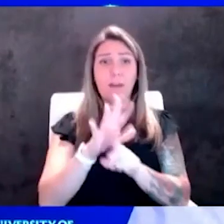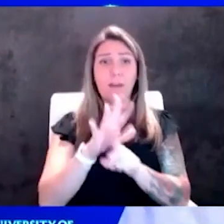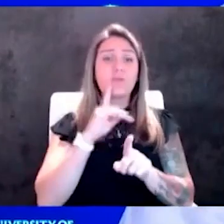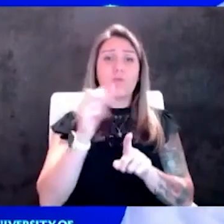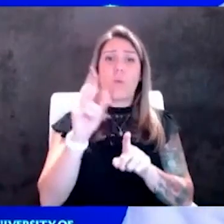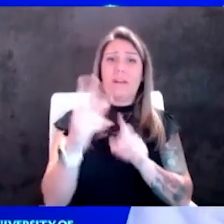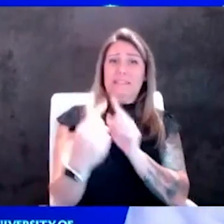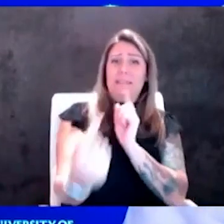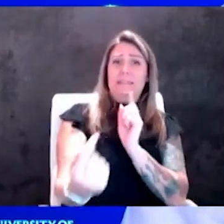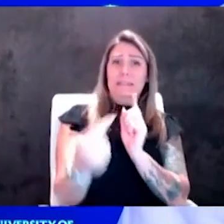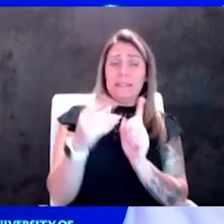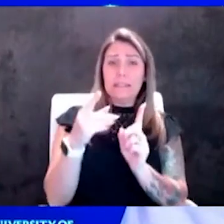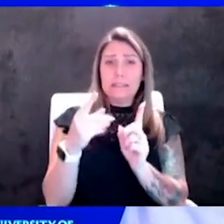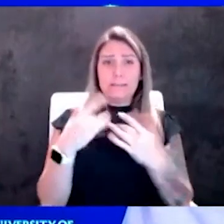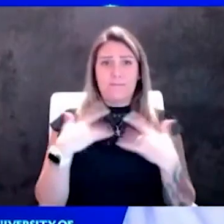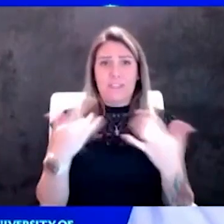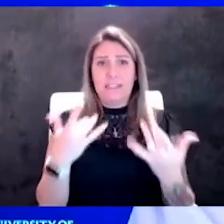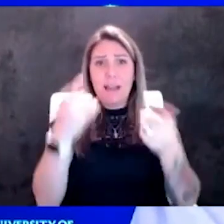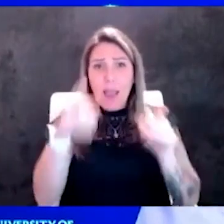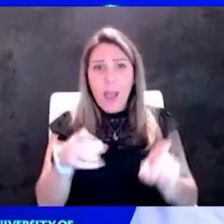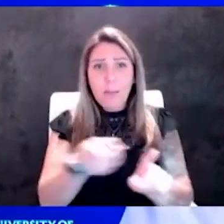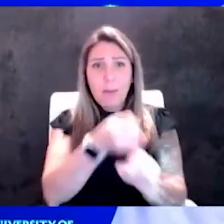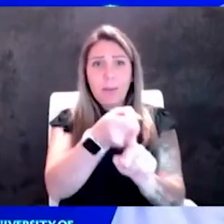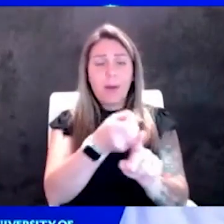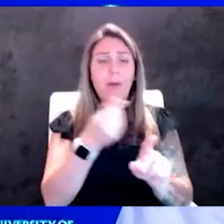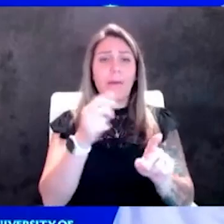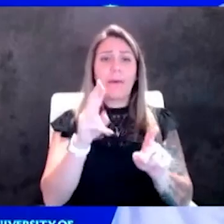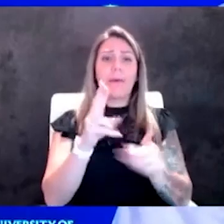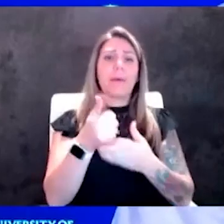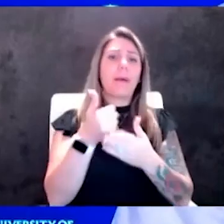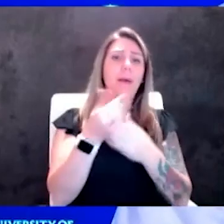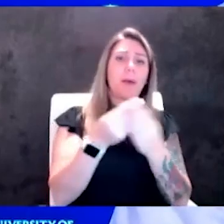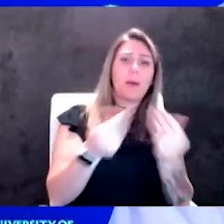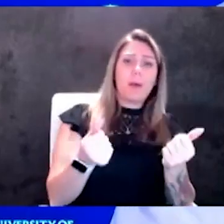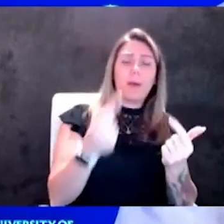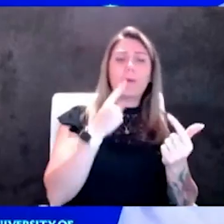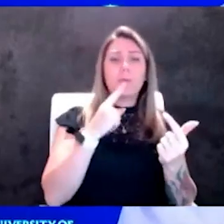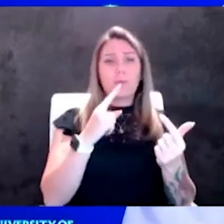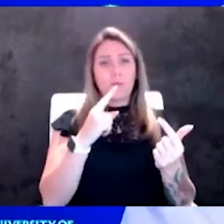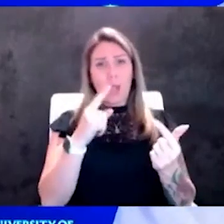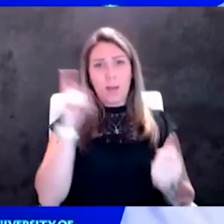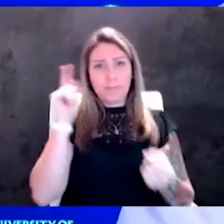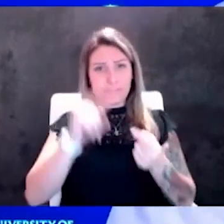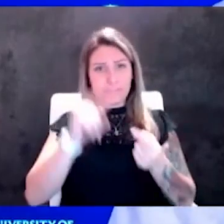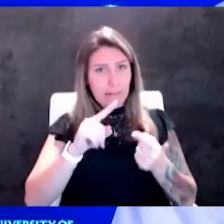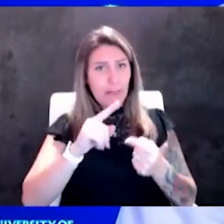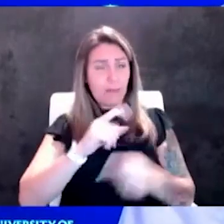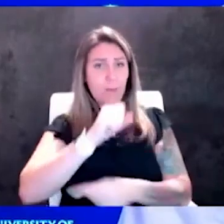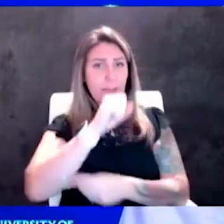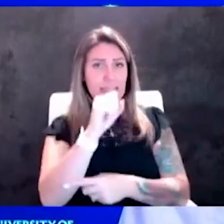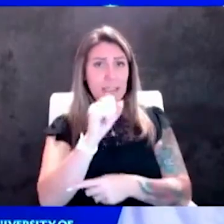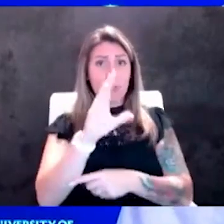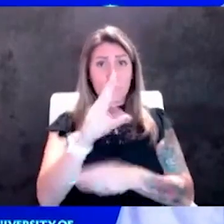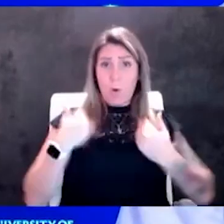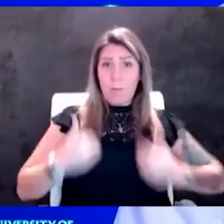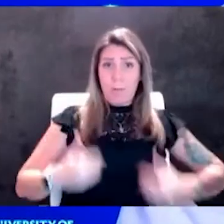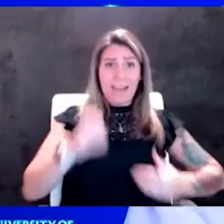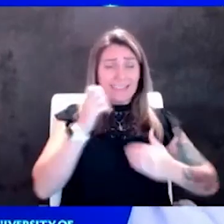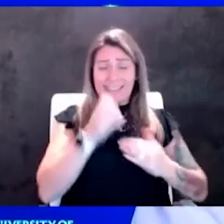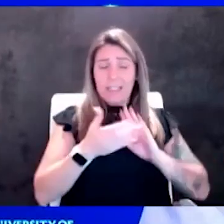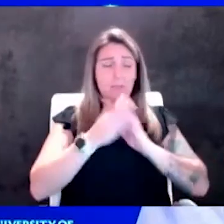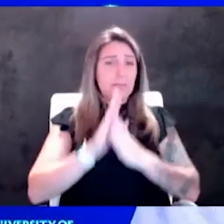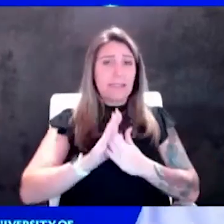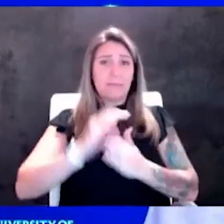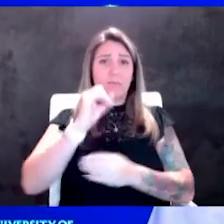help reduce active resistance that can occur in those bacteria. Again, your body doesn't become resistant to the antibiotics. It's